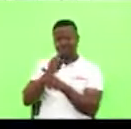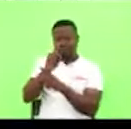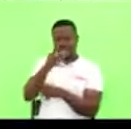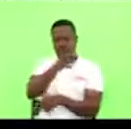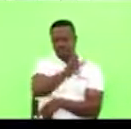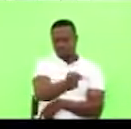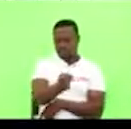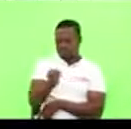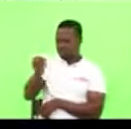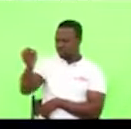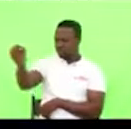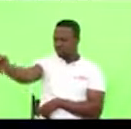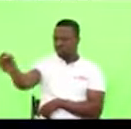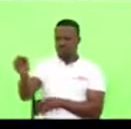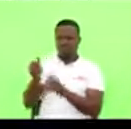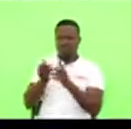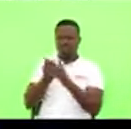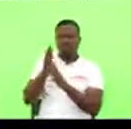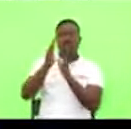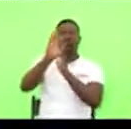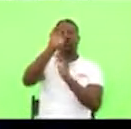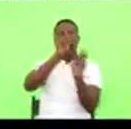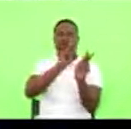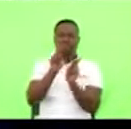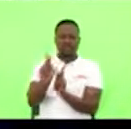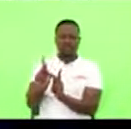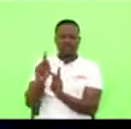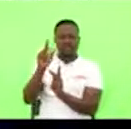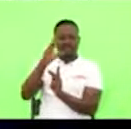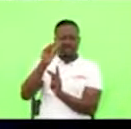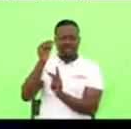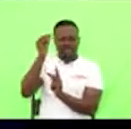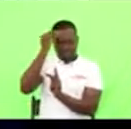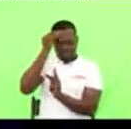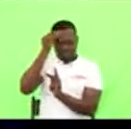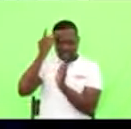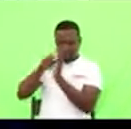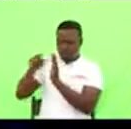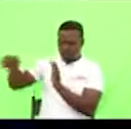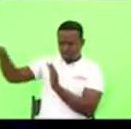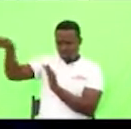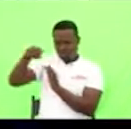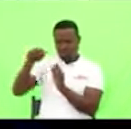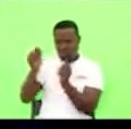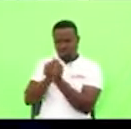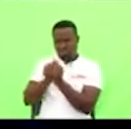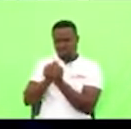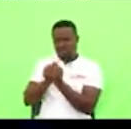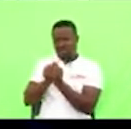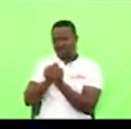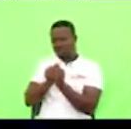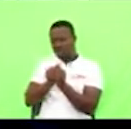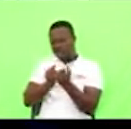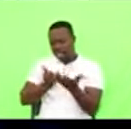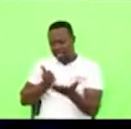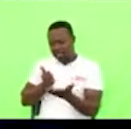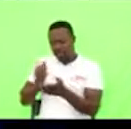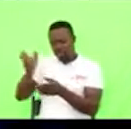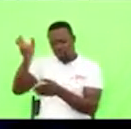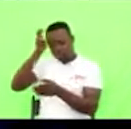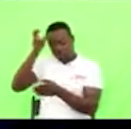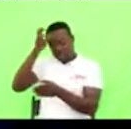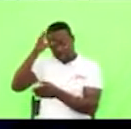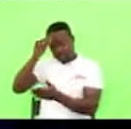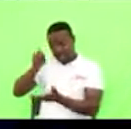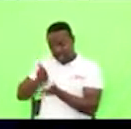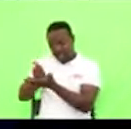to you by God's deliberate plan and foreknowledge, and you, with the help of wicked men,